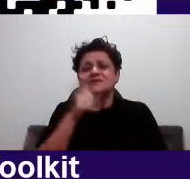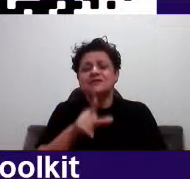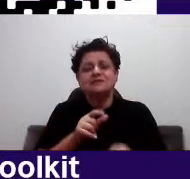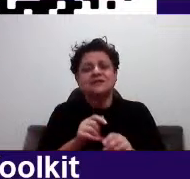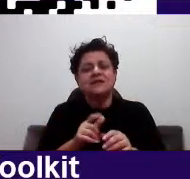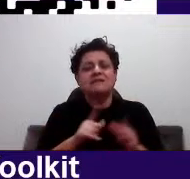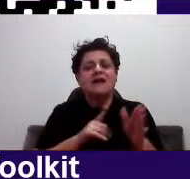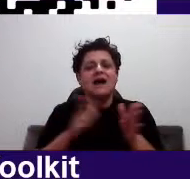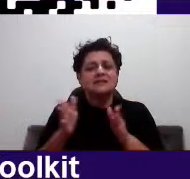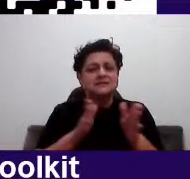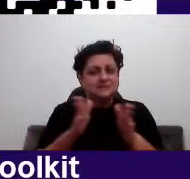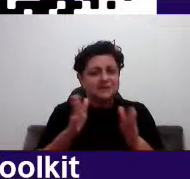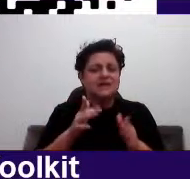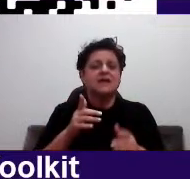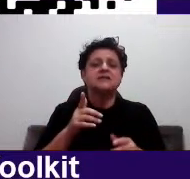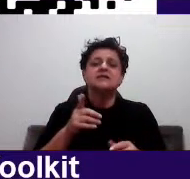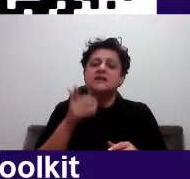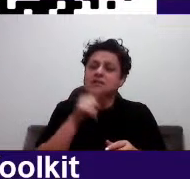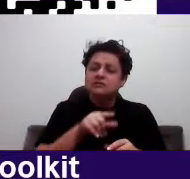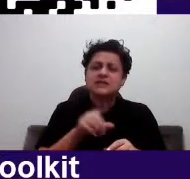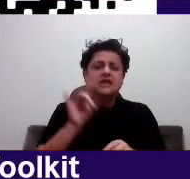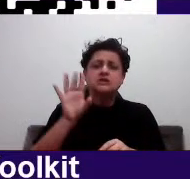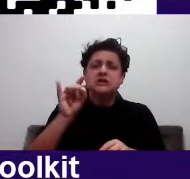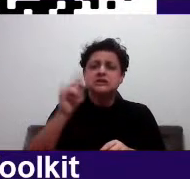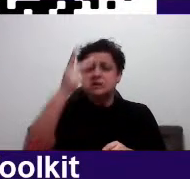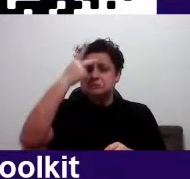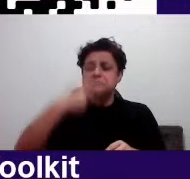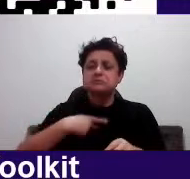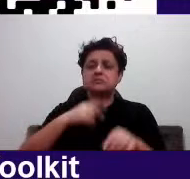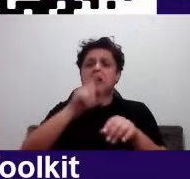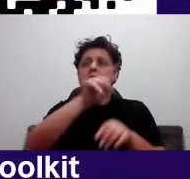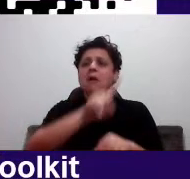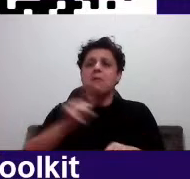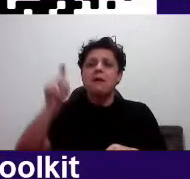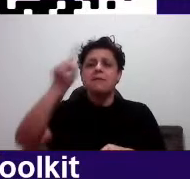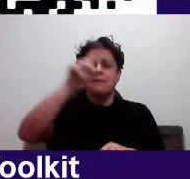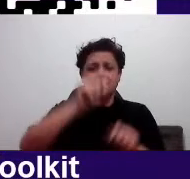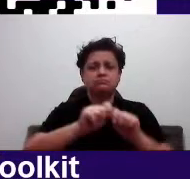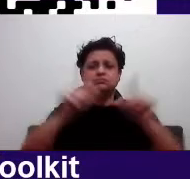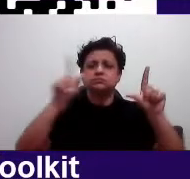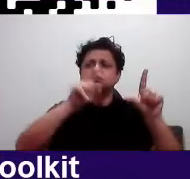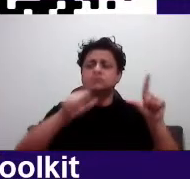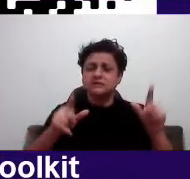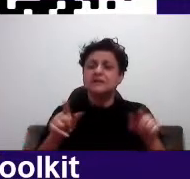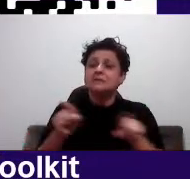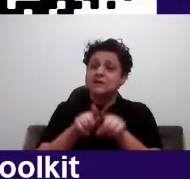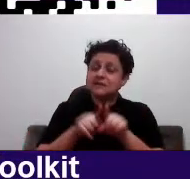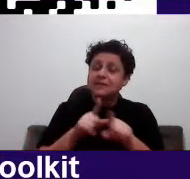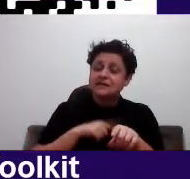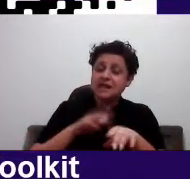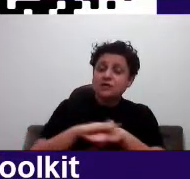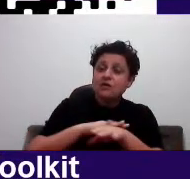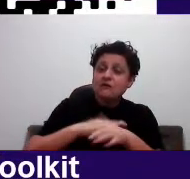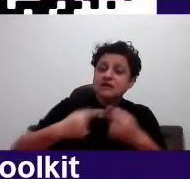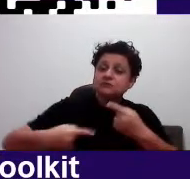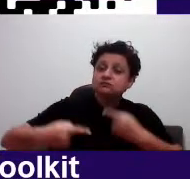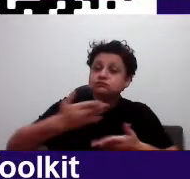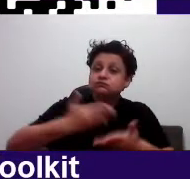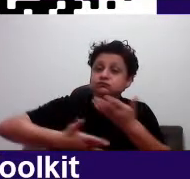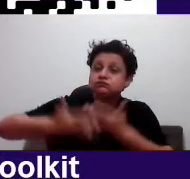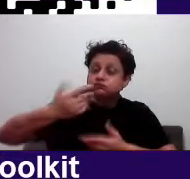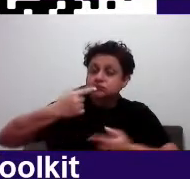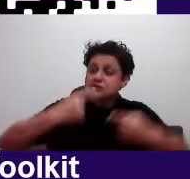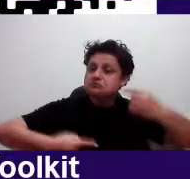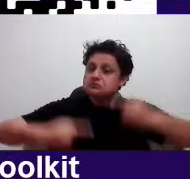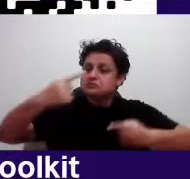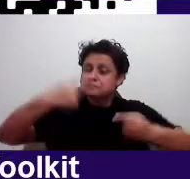also discussion questions, so you can actually get together with the teachers, either face-to-face or online, and work through a module and